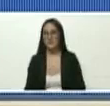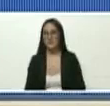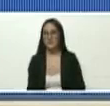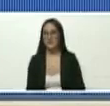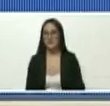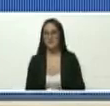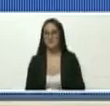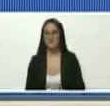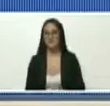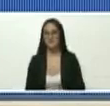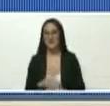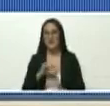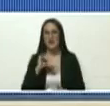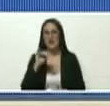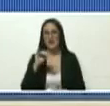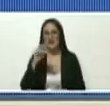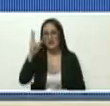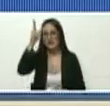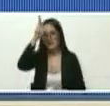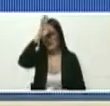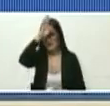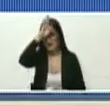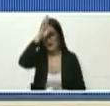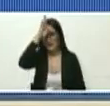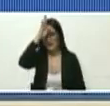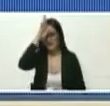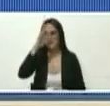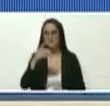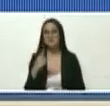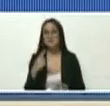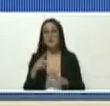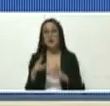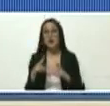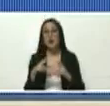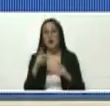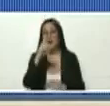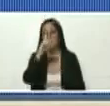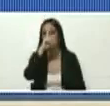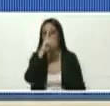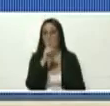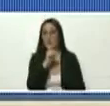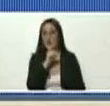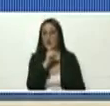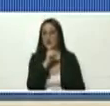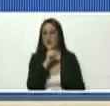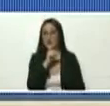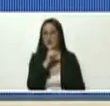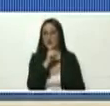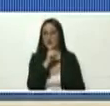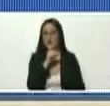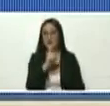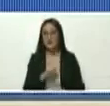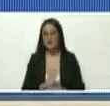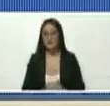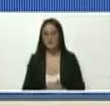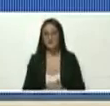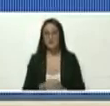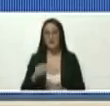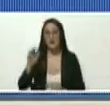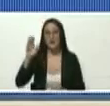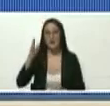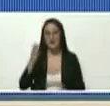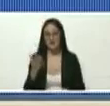Iraq, Iraq, Ahmed Said Omar from Kuwait, my own country. Abdullah Tregi from Saudi Arabia, de Arabia Saudí,